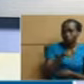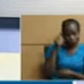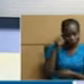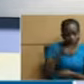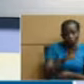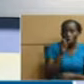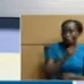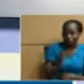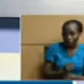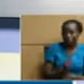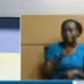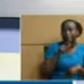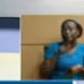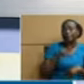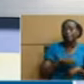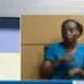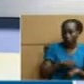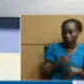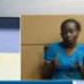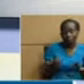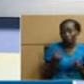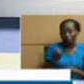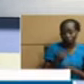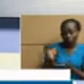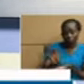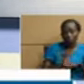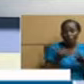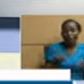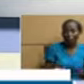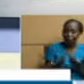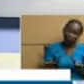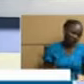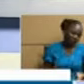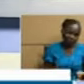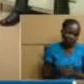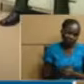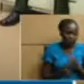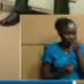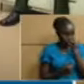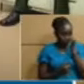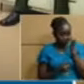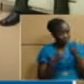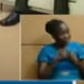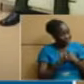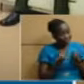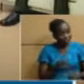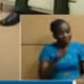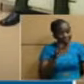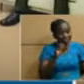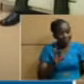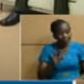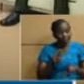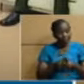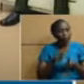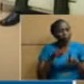poverty. You do it now, there's an opportunity cost. The challenge, Mr. Nsubuga, is even NSSF in its own studies has